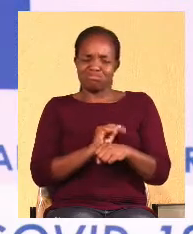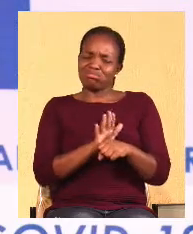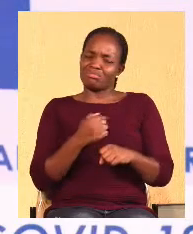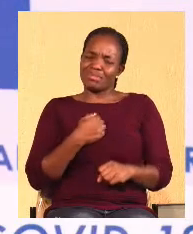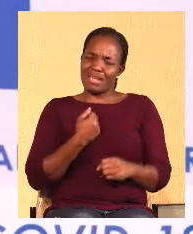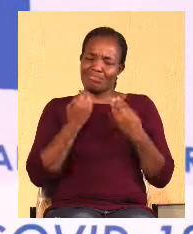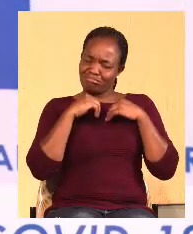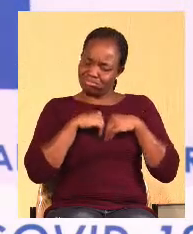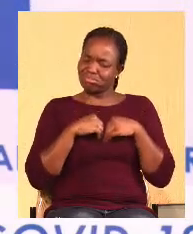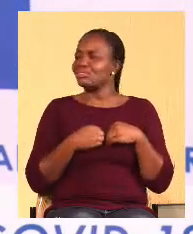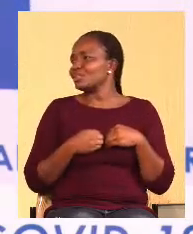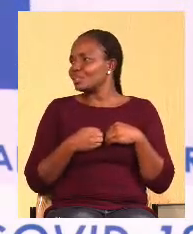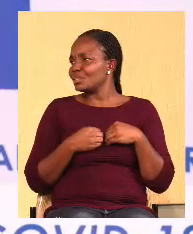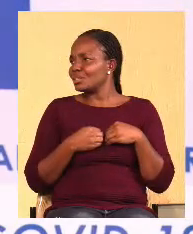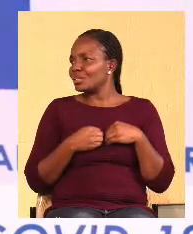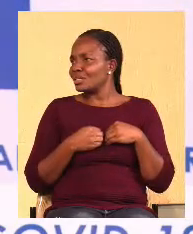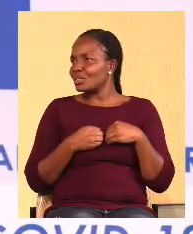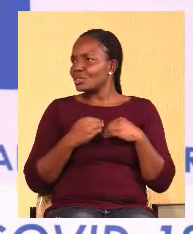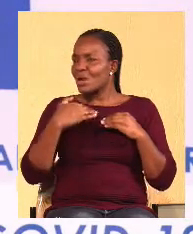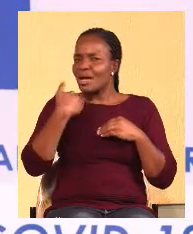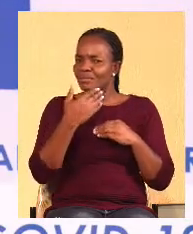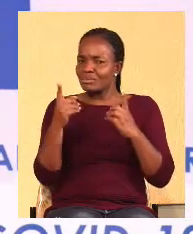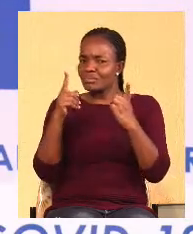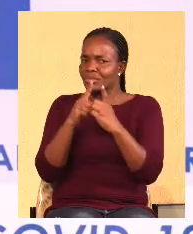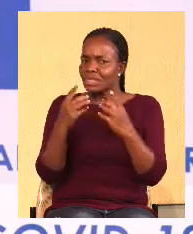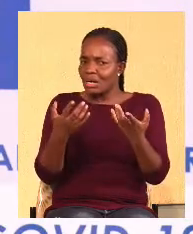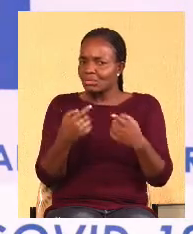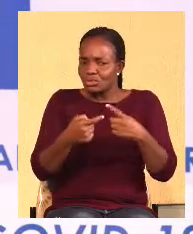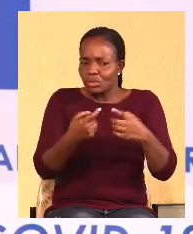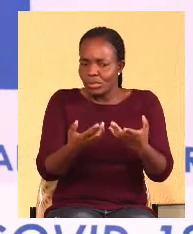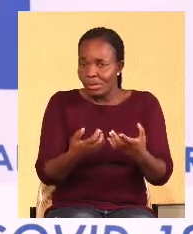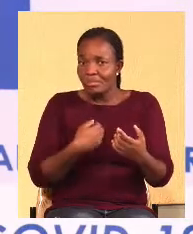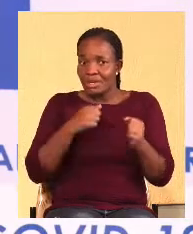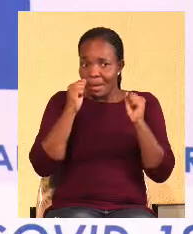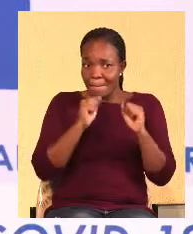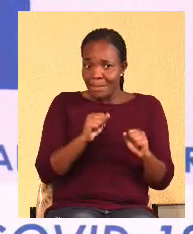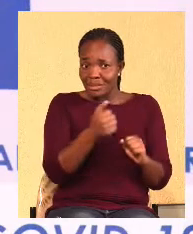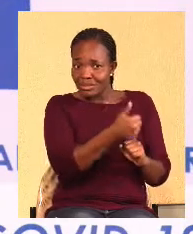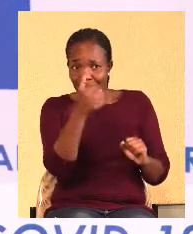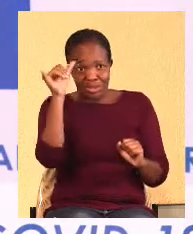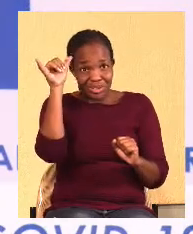what's the procedure after that? Am I supposed to get in a taxi?